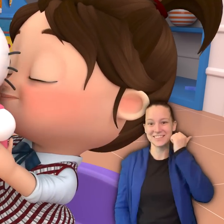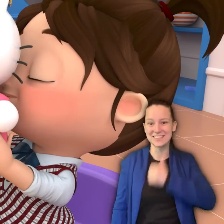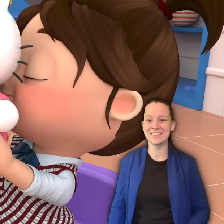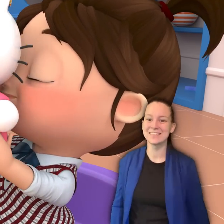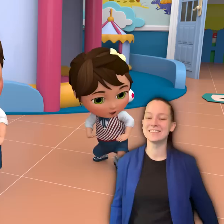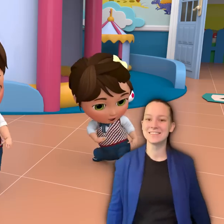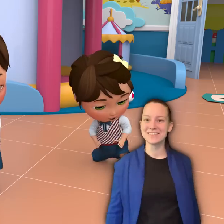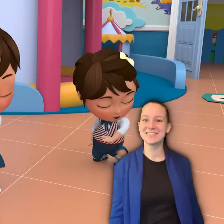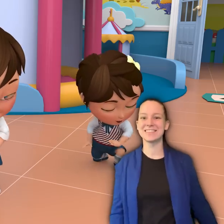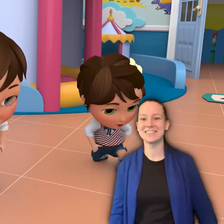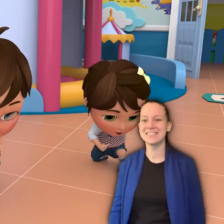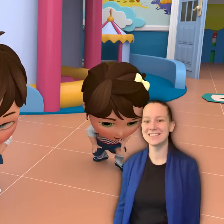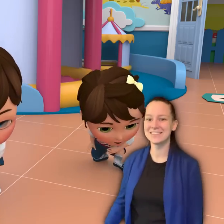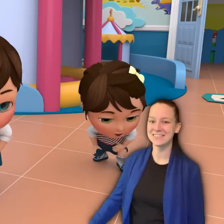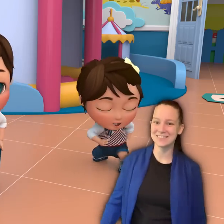day